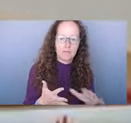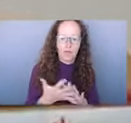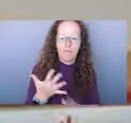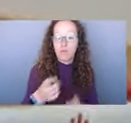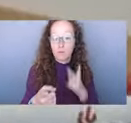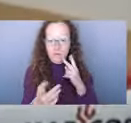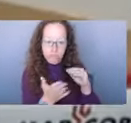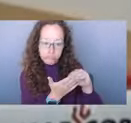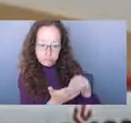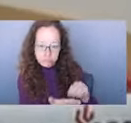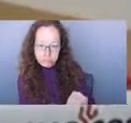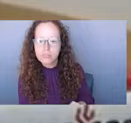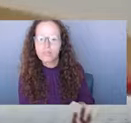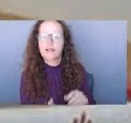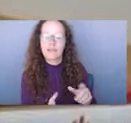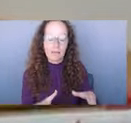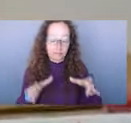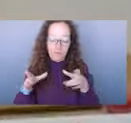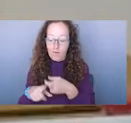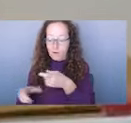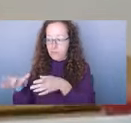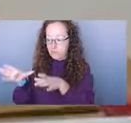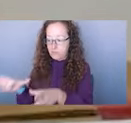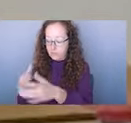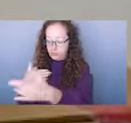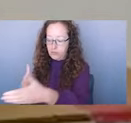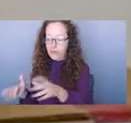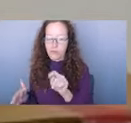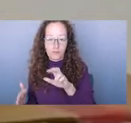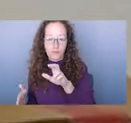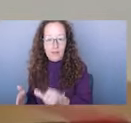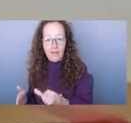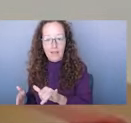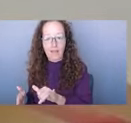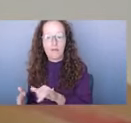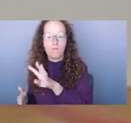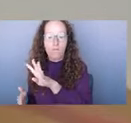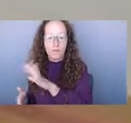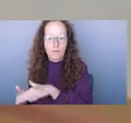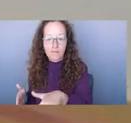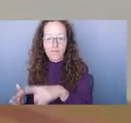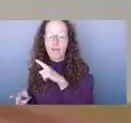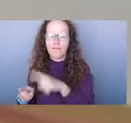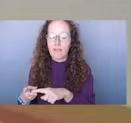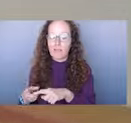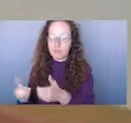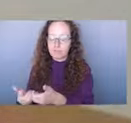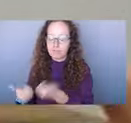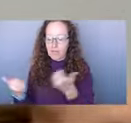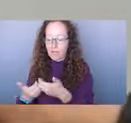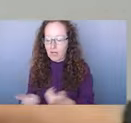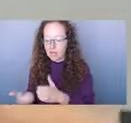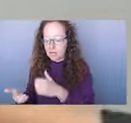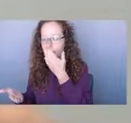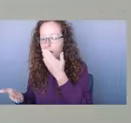see that there's 200 ballots that were sent to us from that bipartisan processing board when they separated them from the envelope. And then